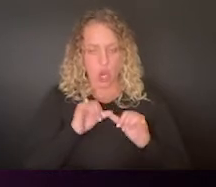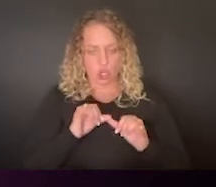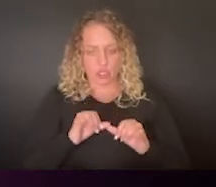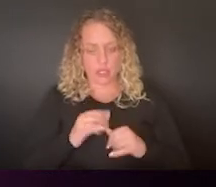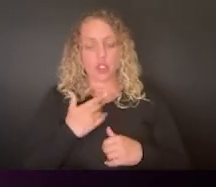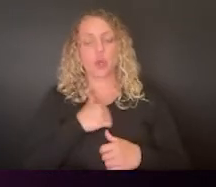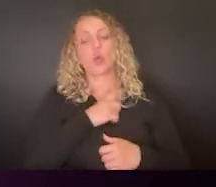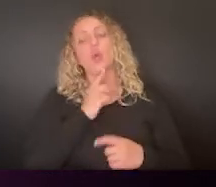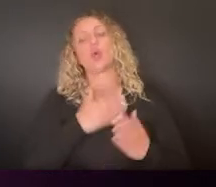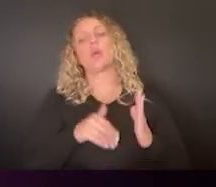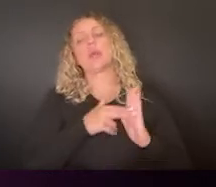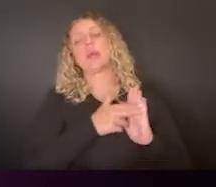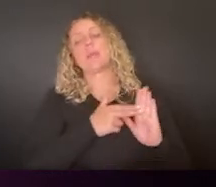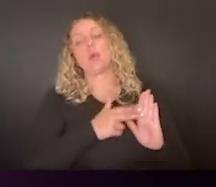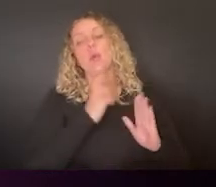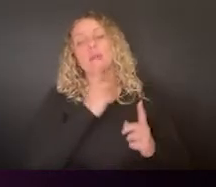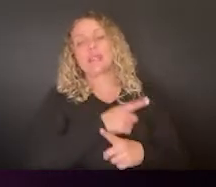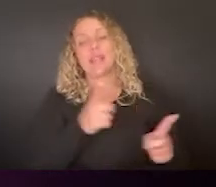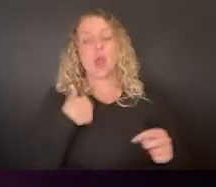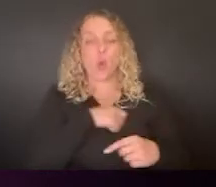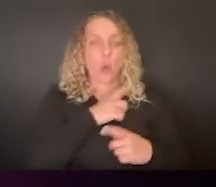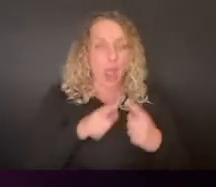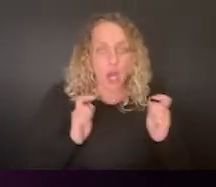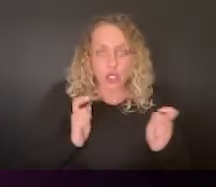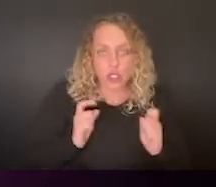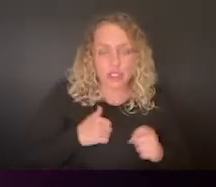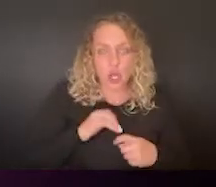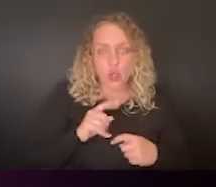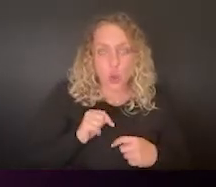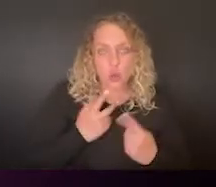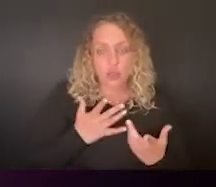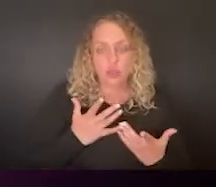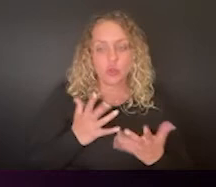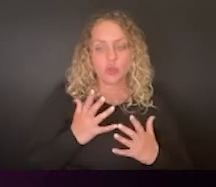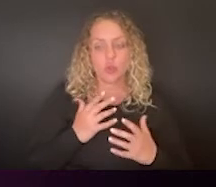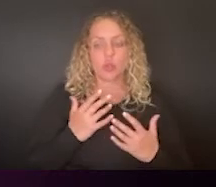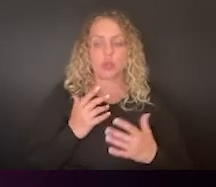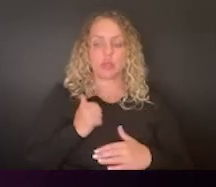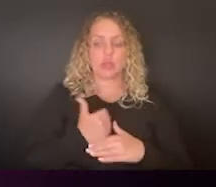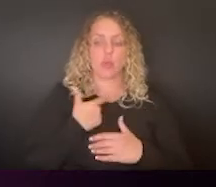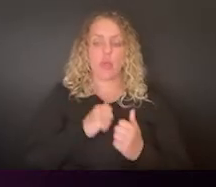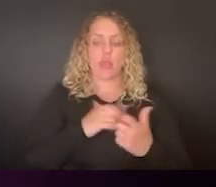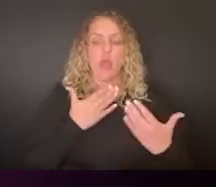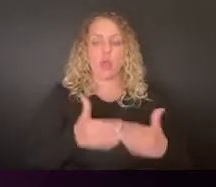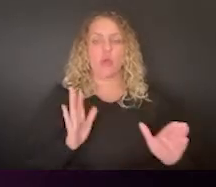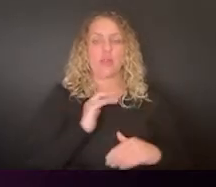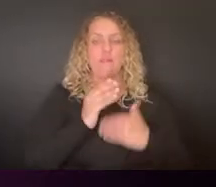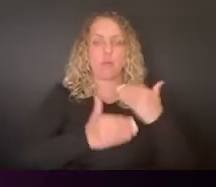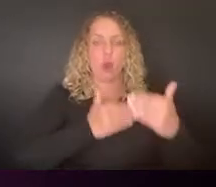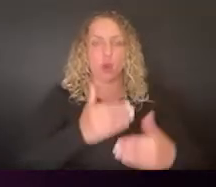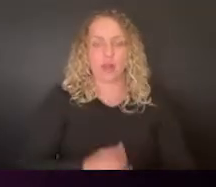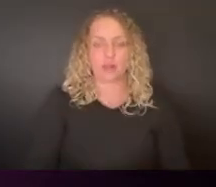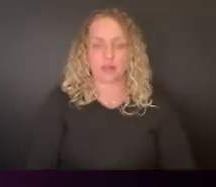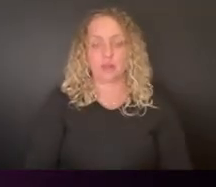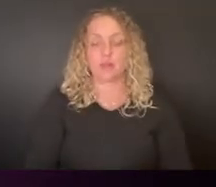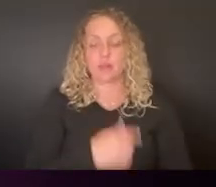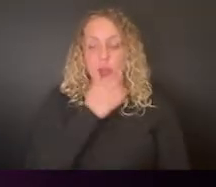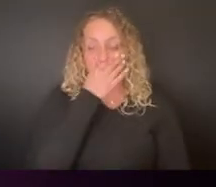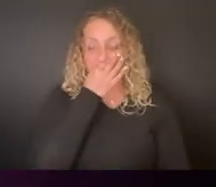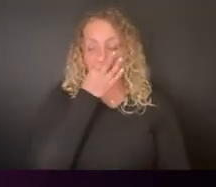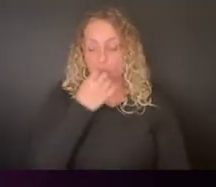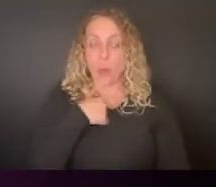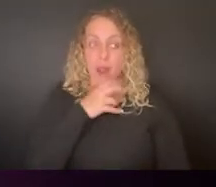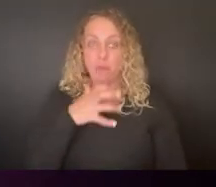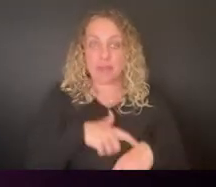North Star was revealed, our team was already refactoring our token architecture. Once this rebrand was announced, we